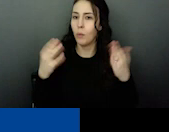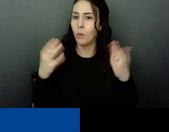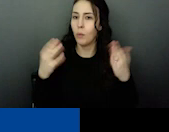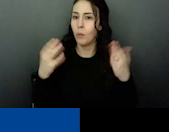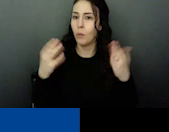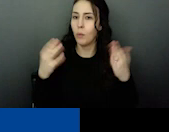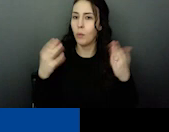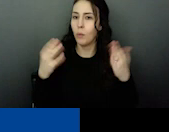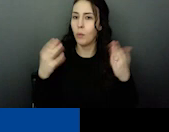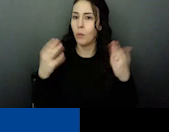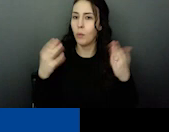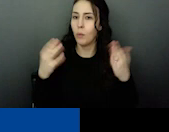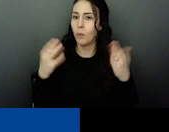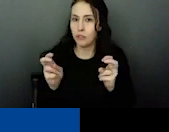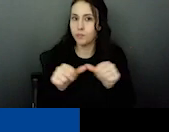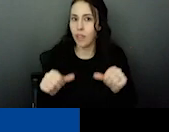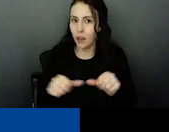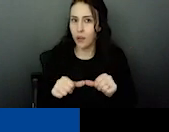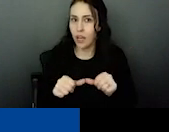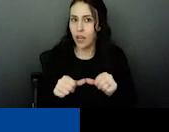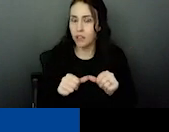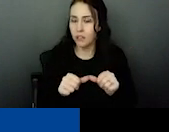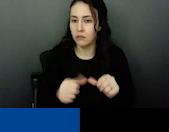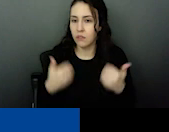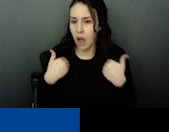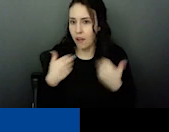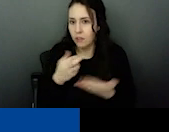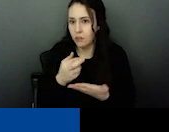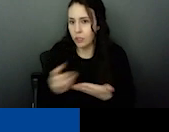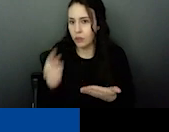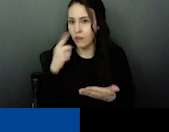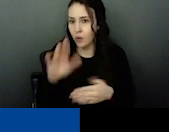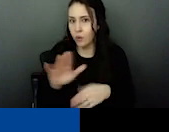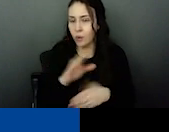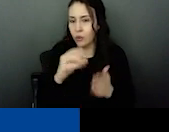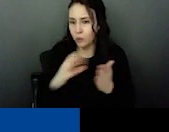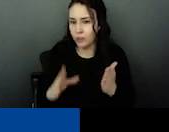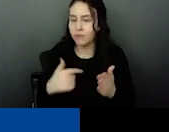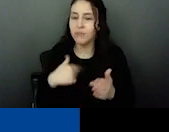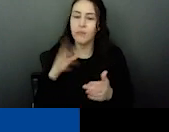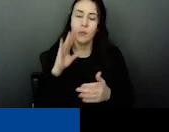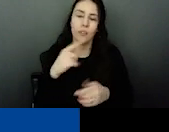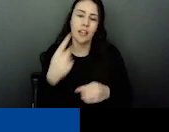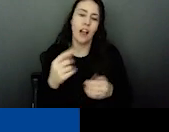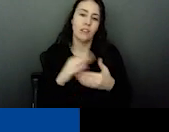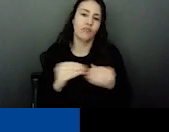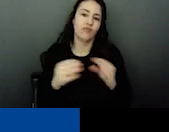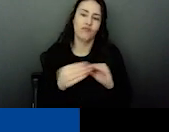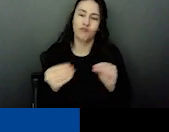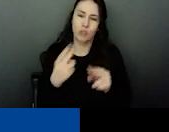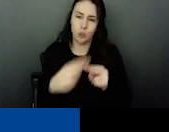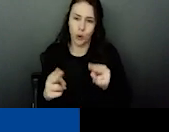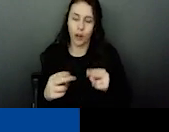you to go ahead and use those for your students, because I mean, I'll tell you a story just quickly. When I was